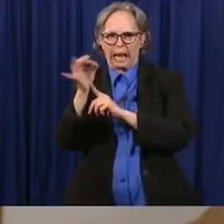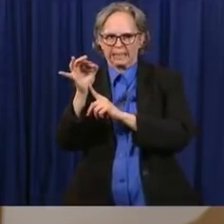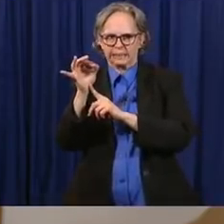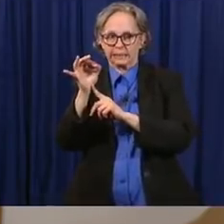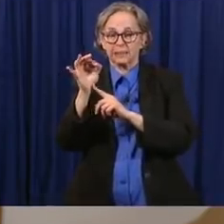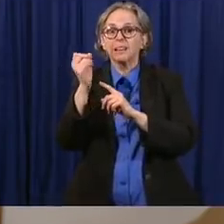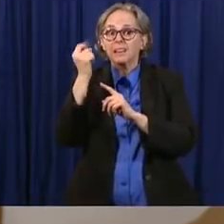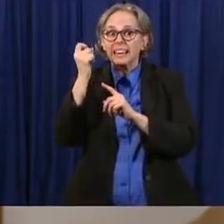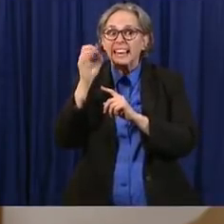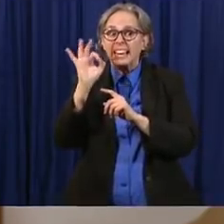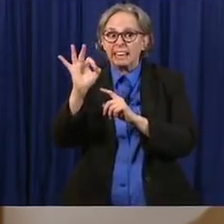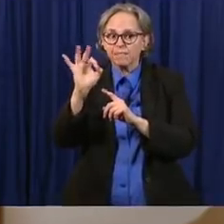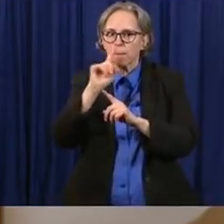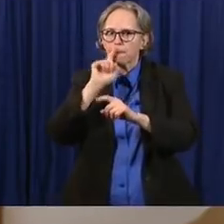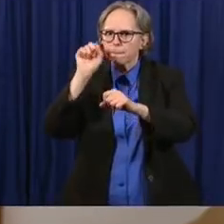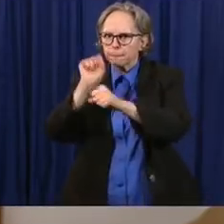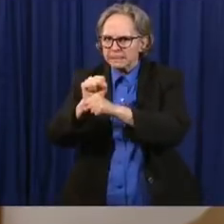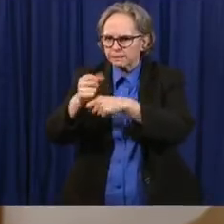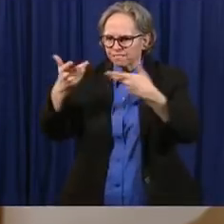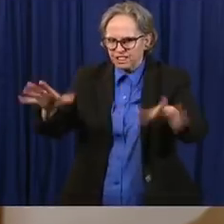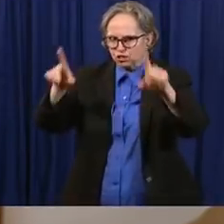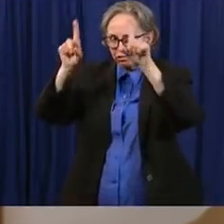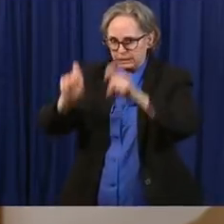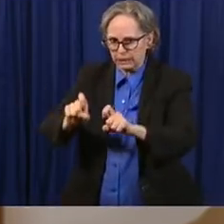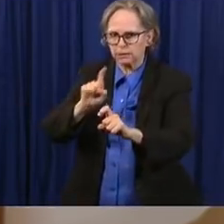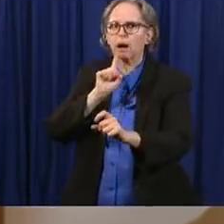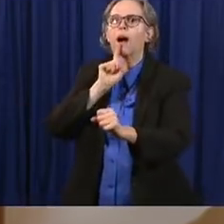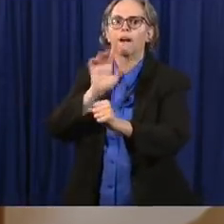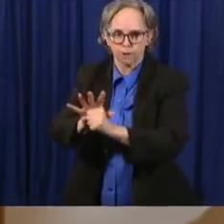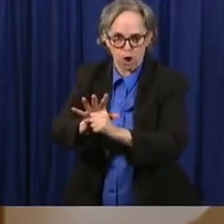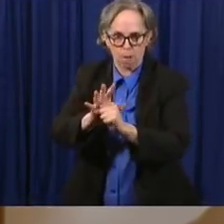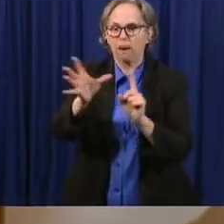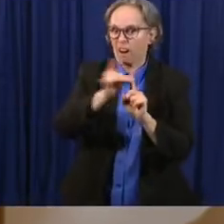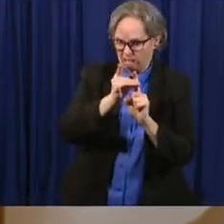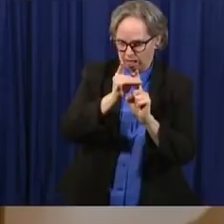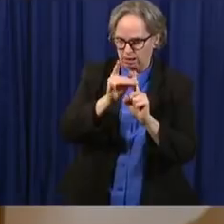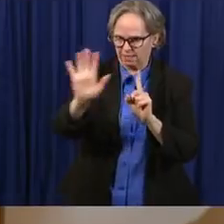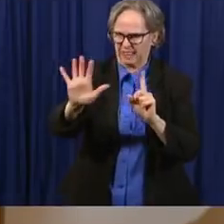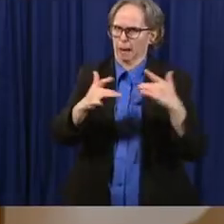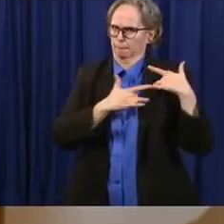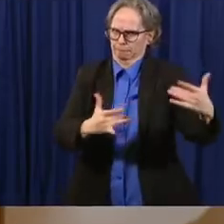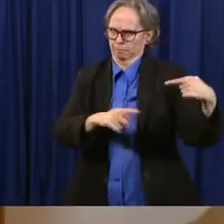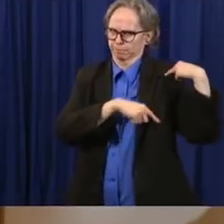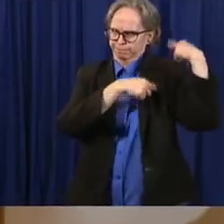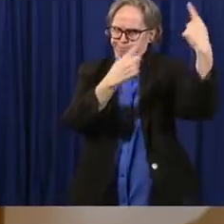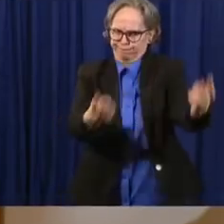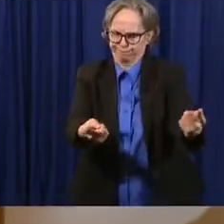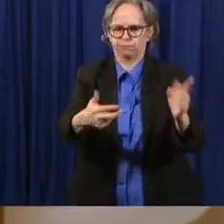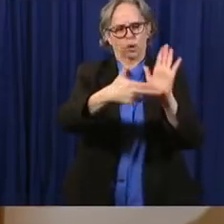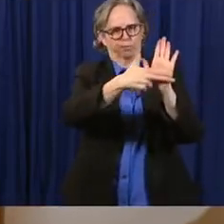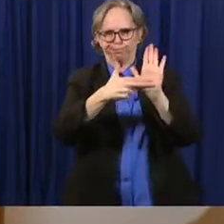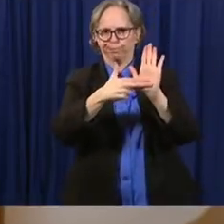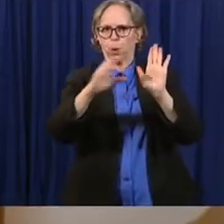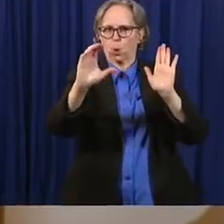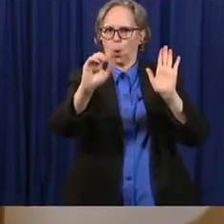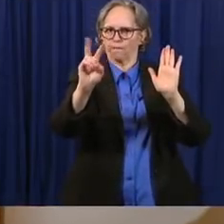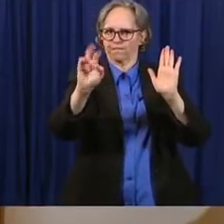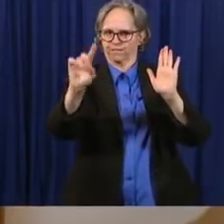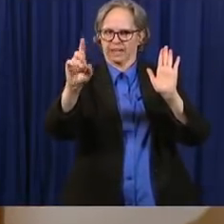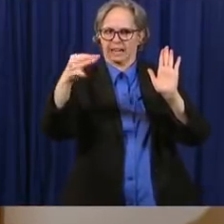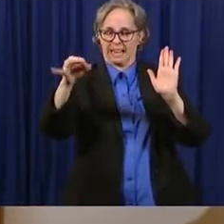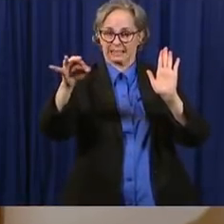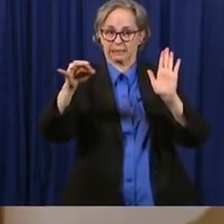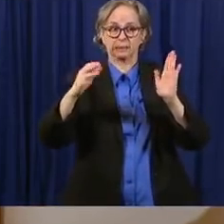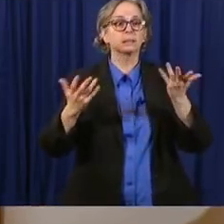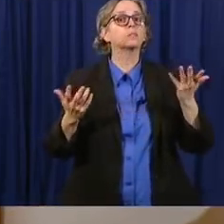test. Only those that had been confirmed by a laboratory test. So when you saw the numbers that Dr. Acton